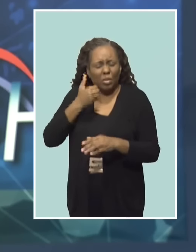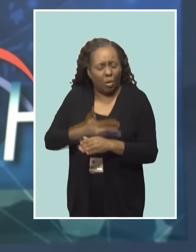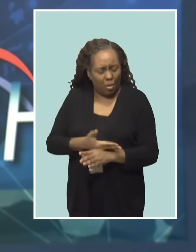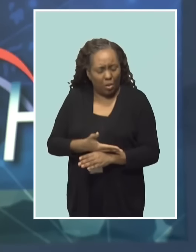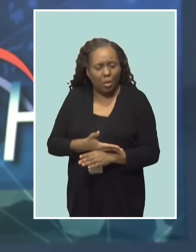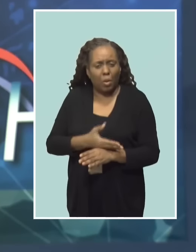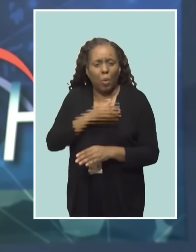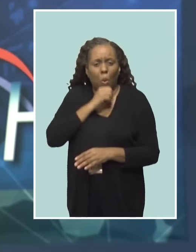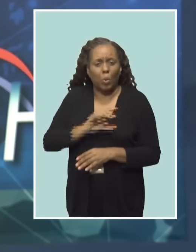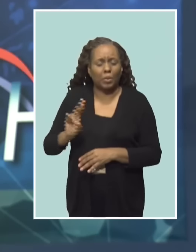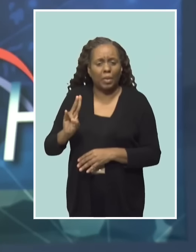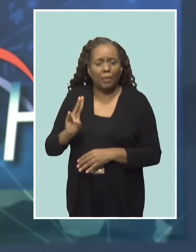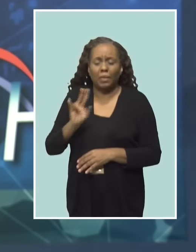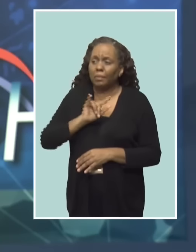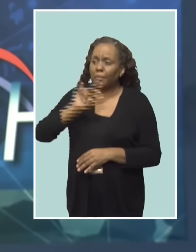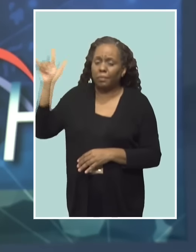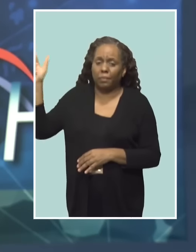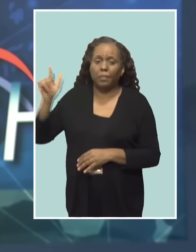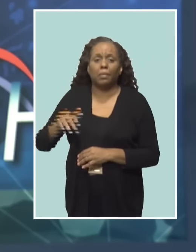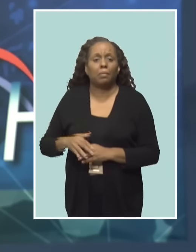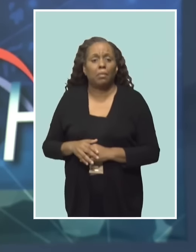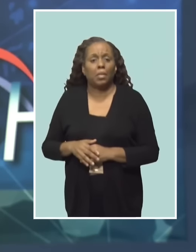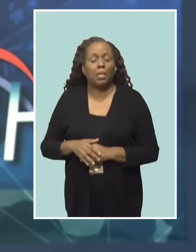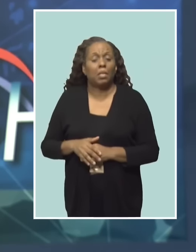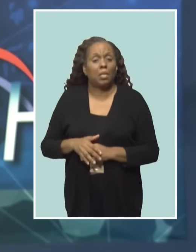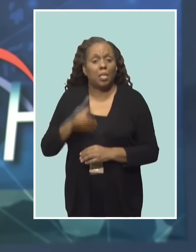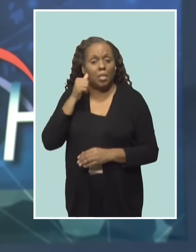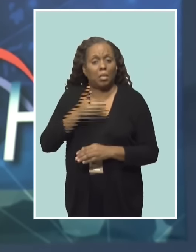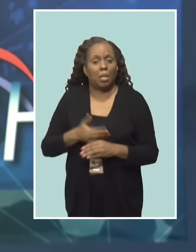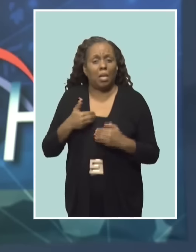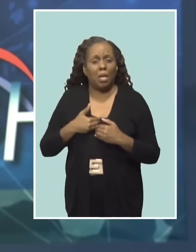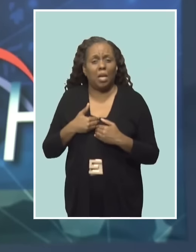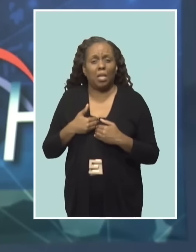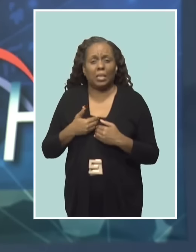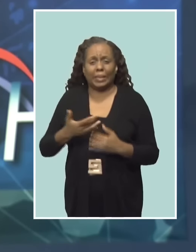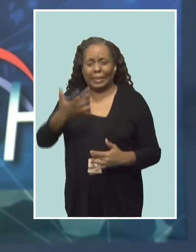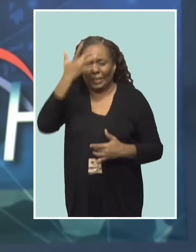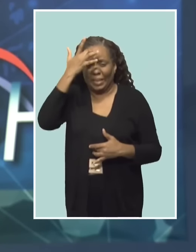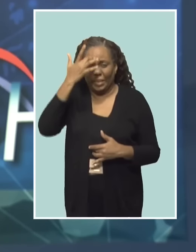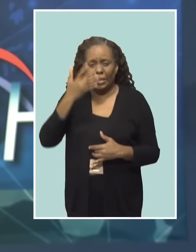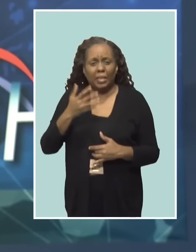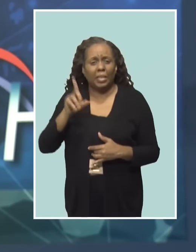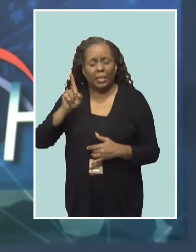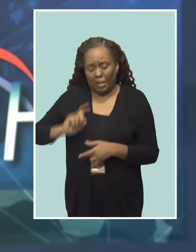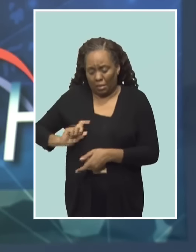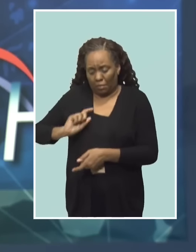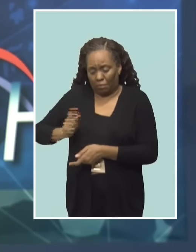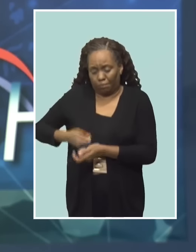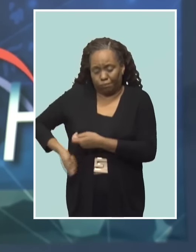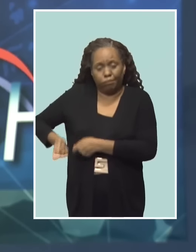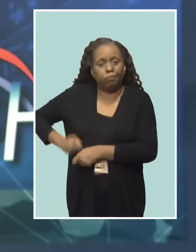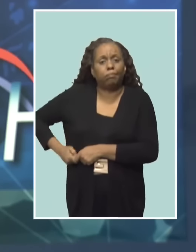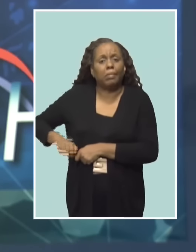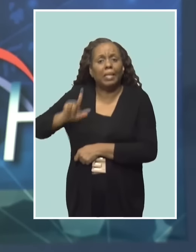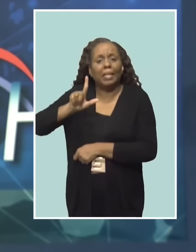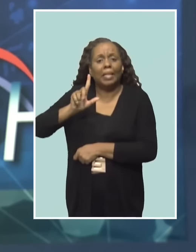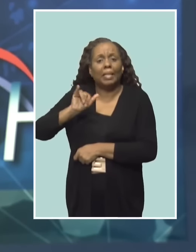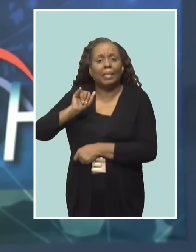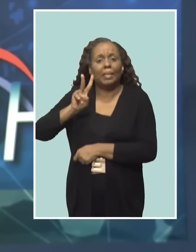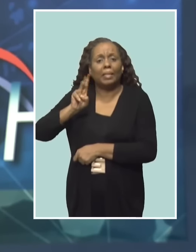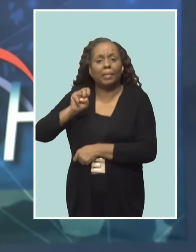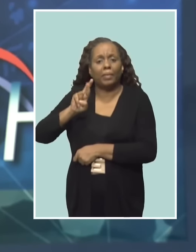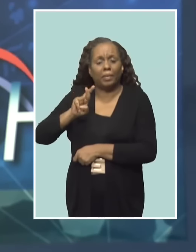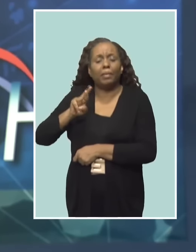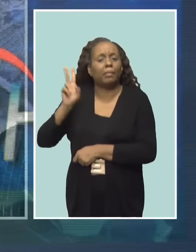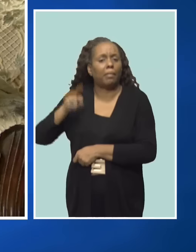battling a medical condition which is affecting her liver and other parts of her body, needs to get the transplant done as soon as possible. We hear more from